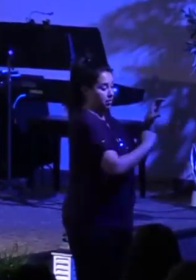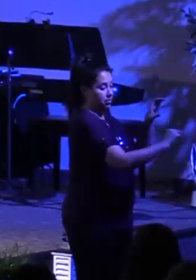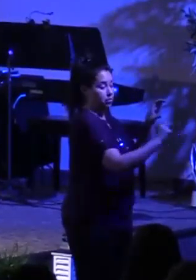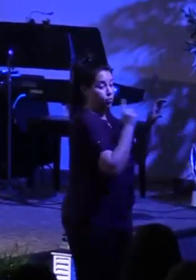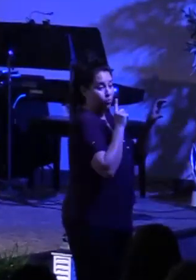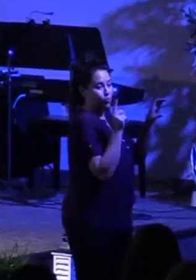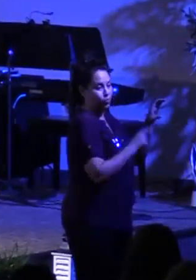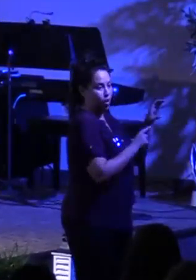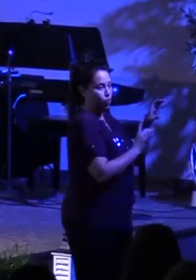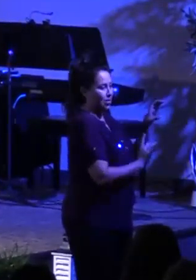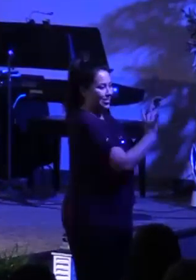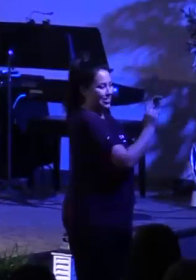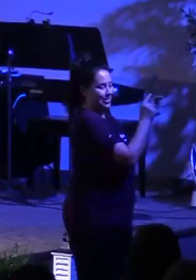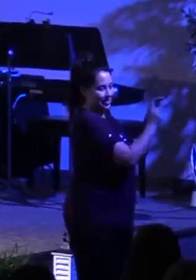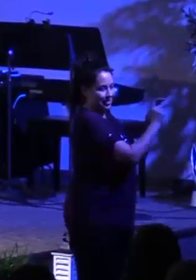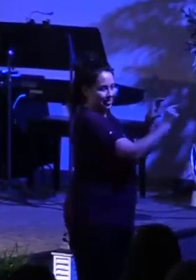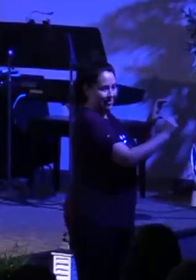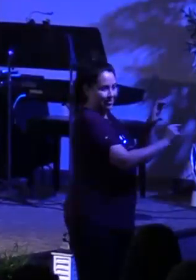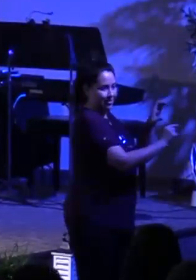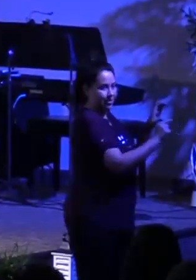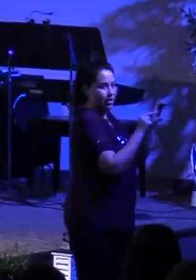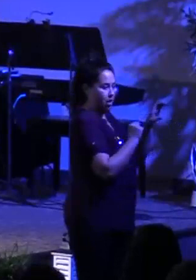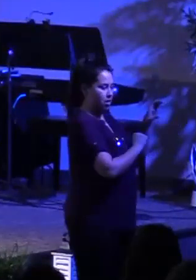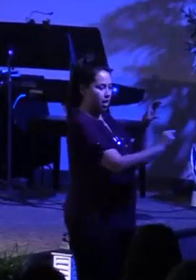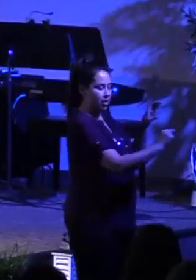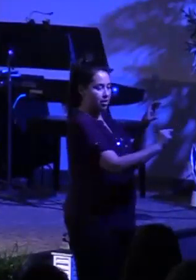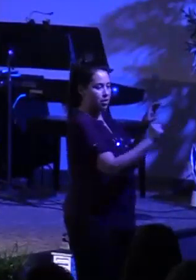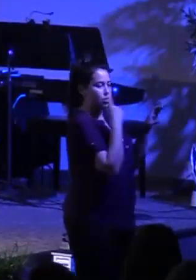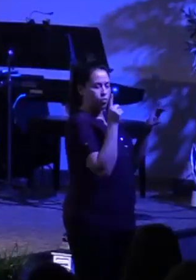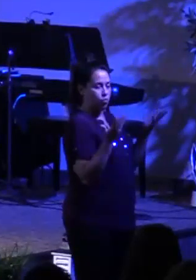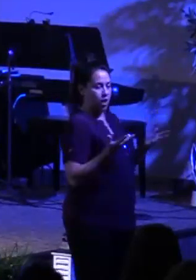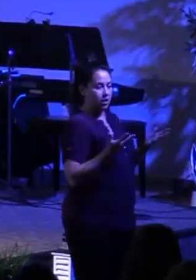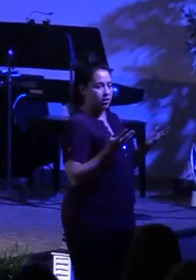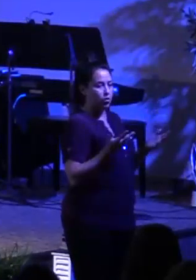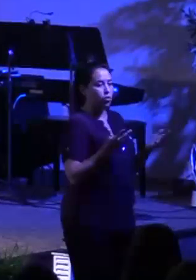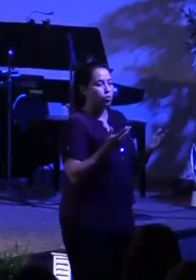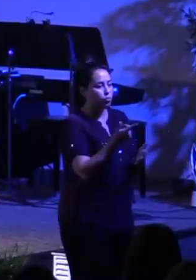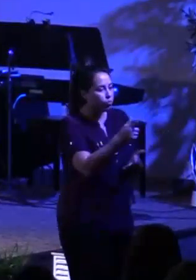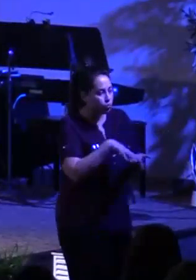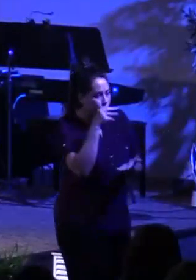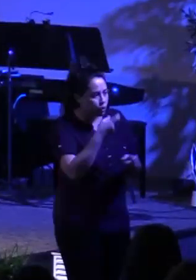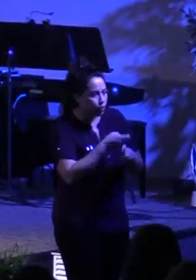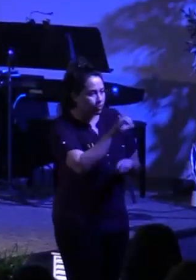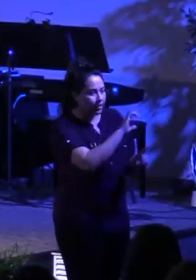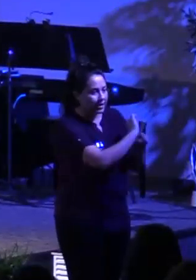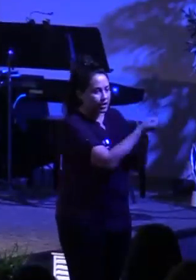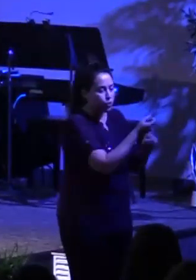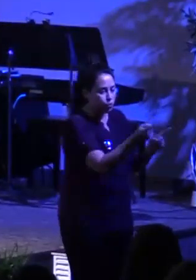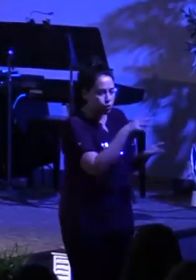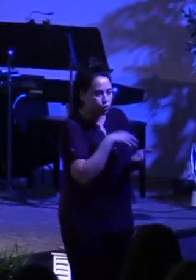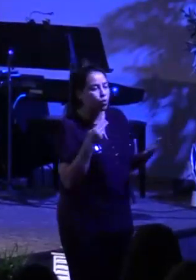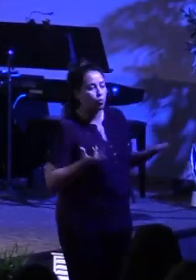entry that space is dedicated to is, what did you learn from what happened?